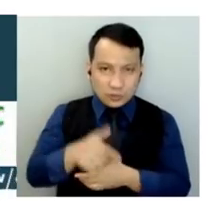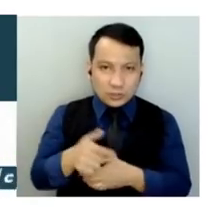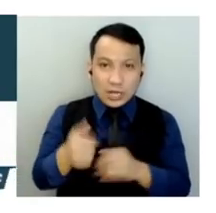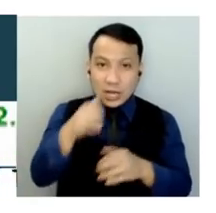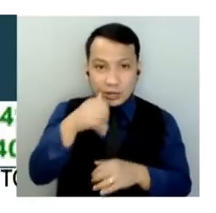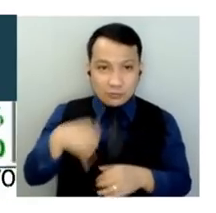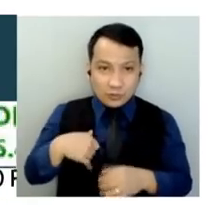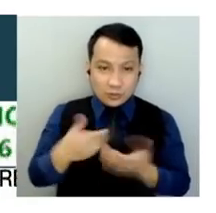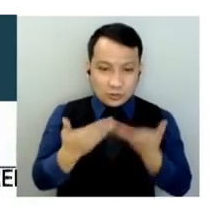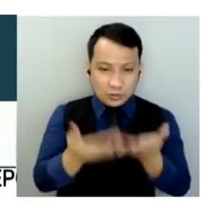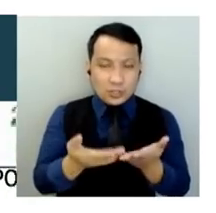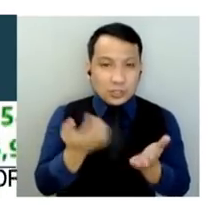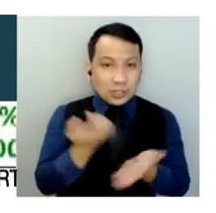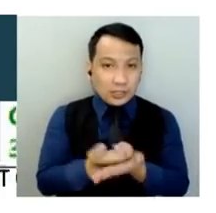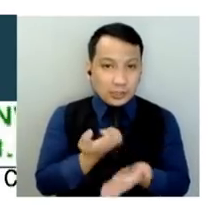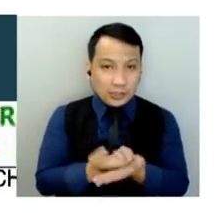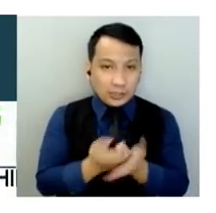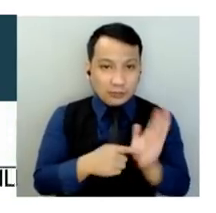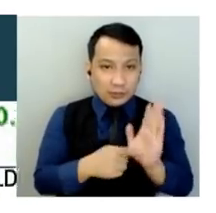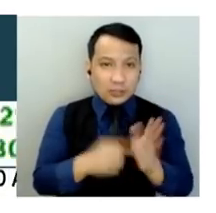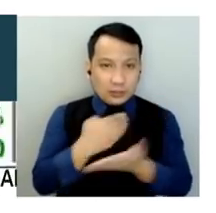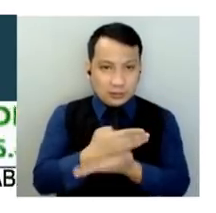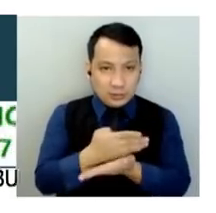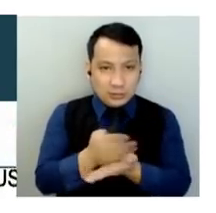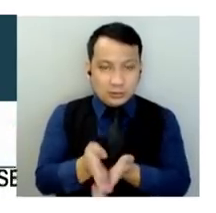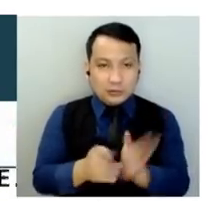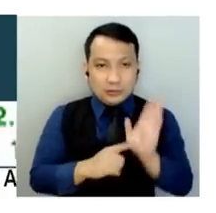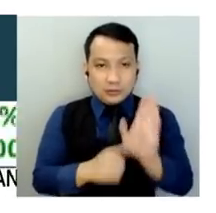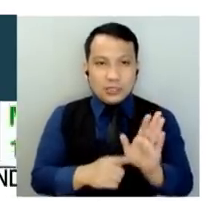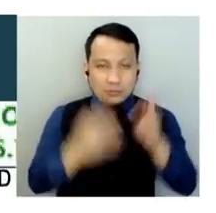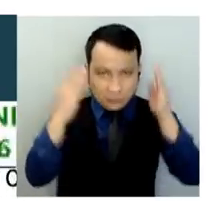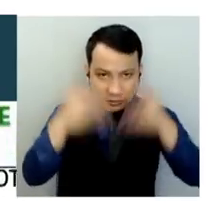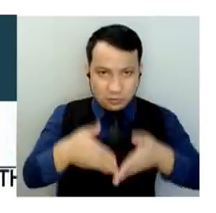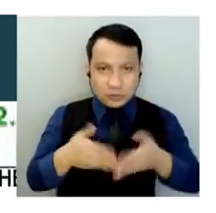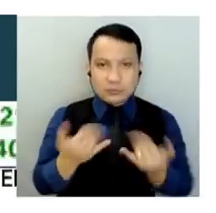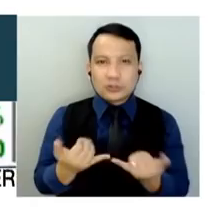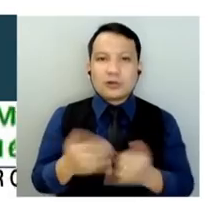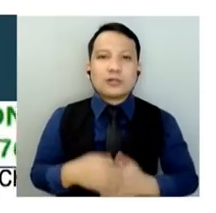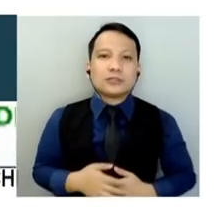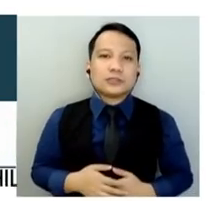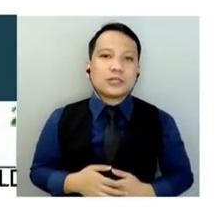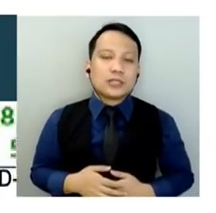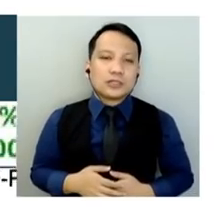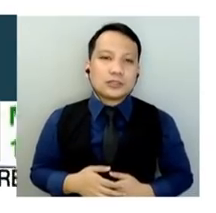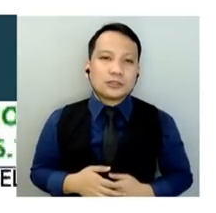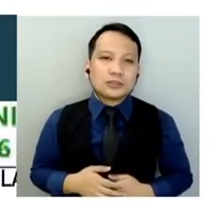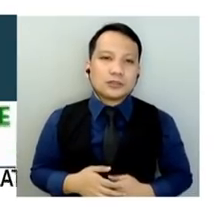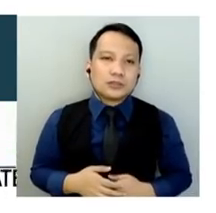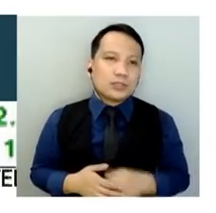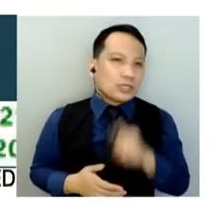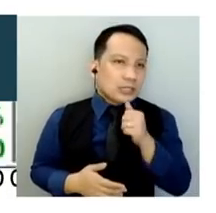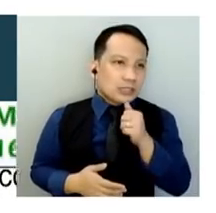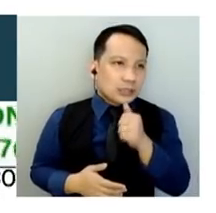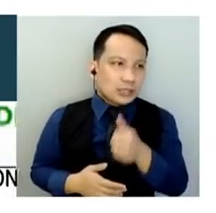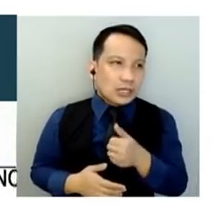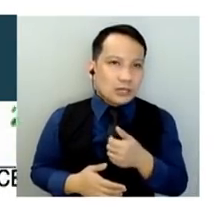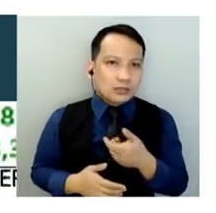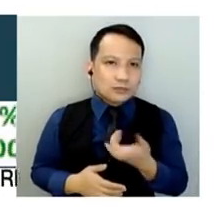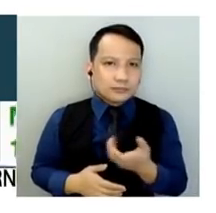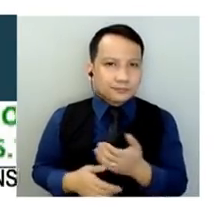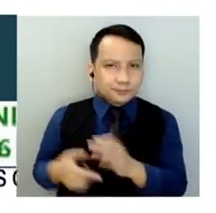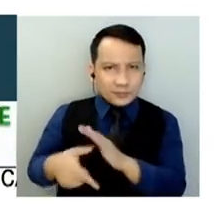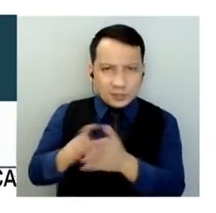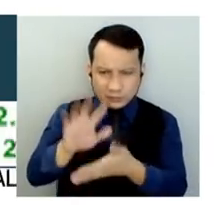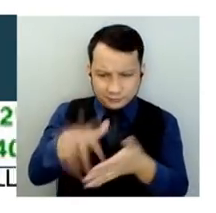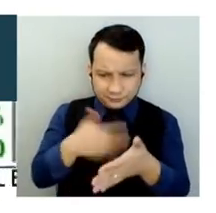the macroeconomic assumptions for the budget. That's just where we are today. I have not yet seen the